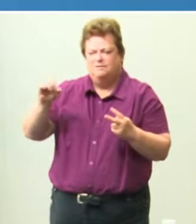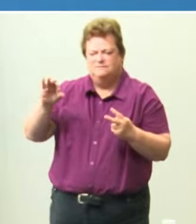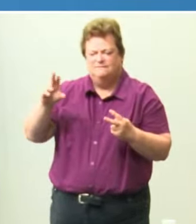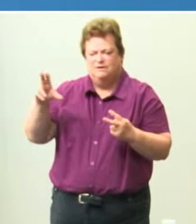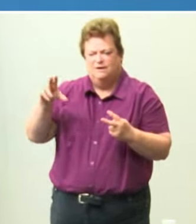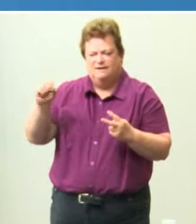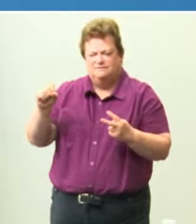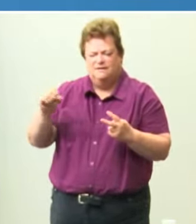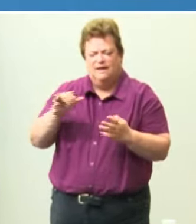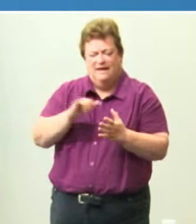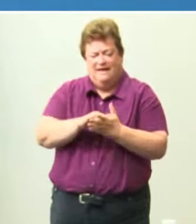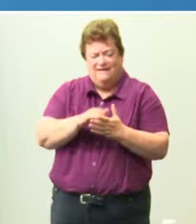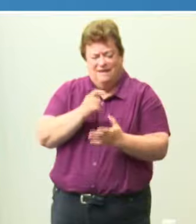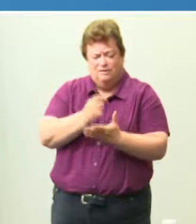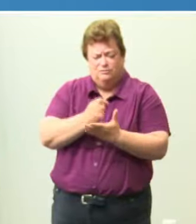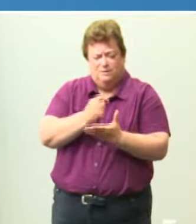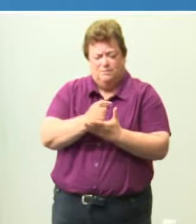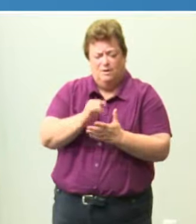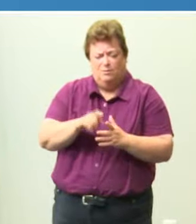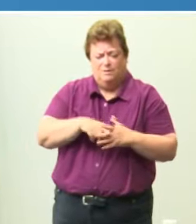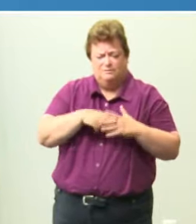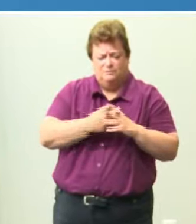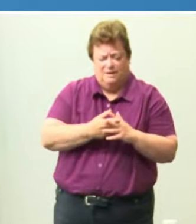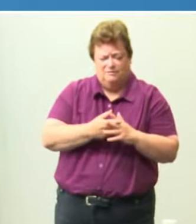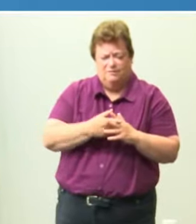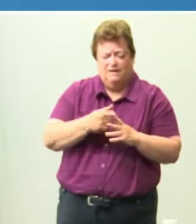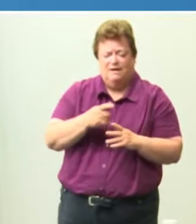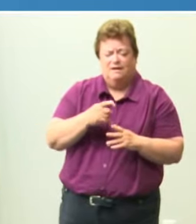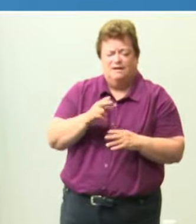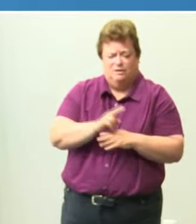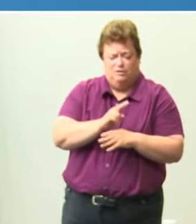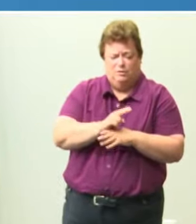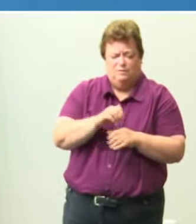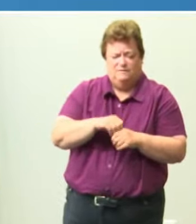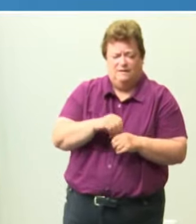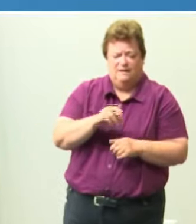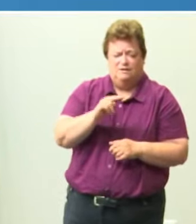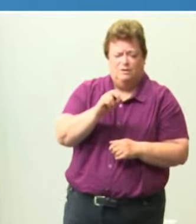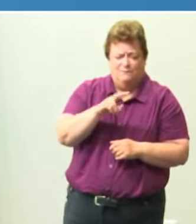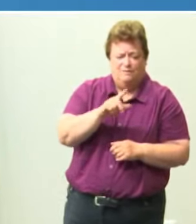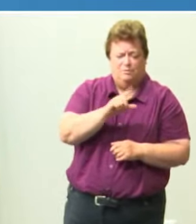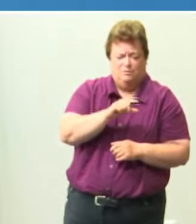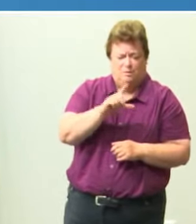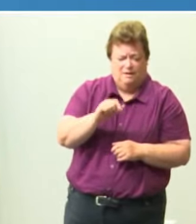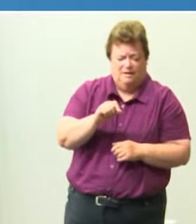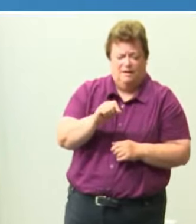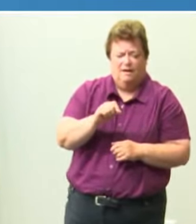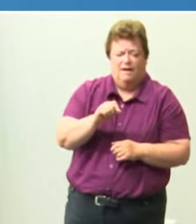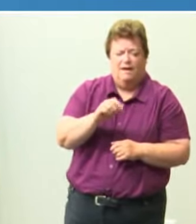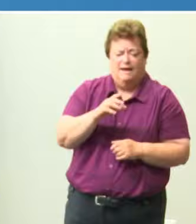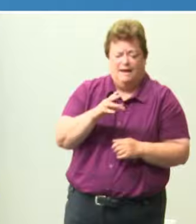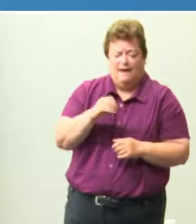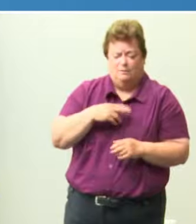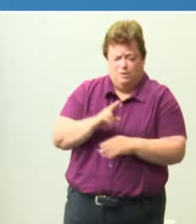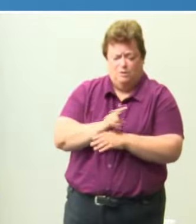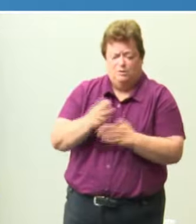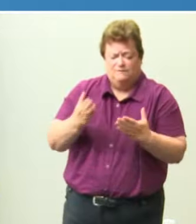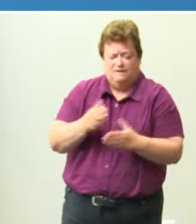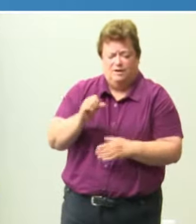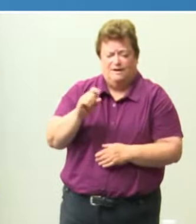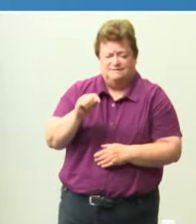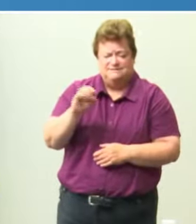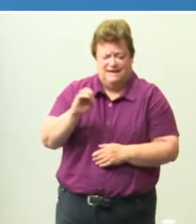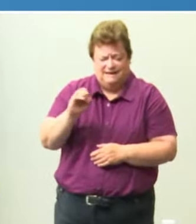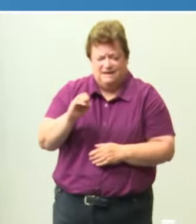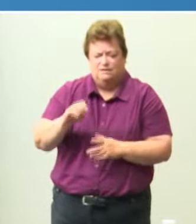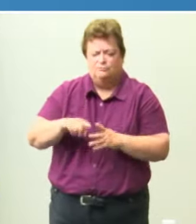is a treatment that was originally EUA'd back in November of 2020 and had great utilization. CHI St. Elizabeth's here in Lincoln got